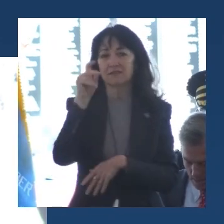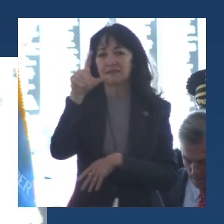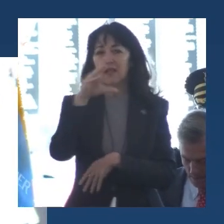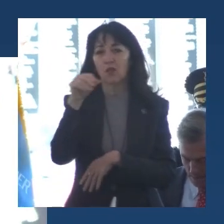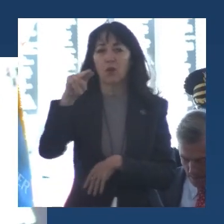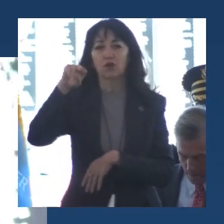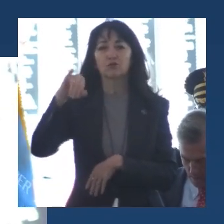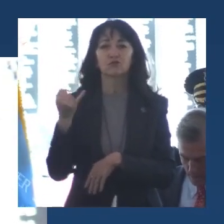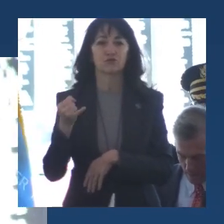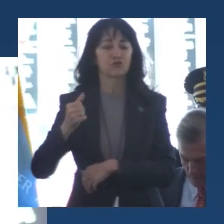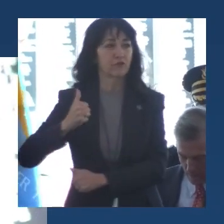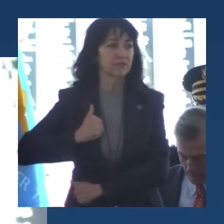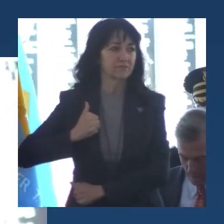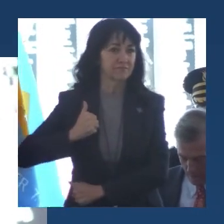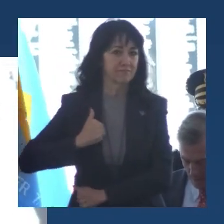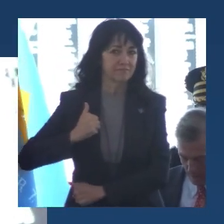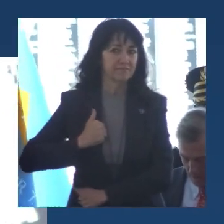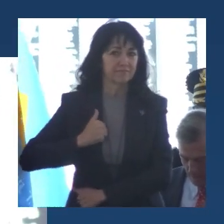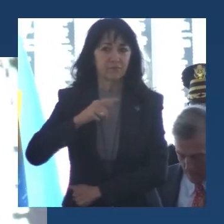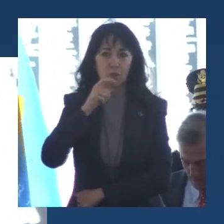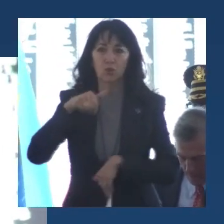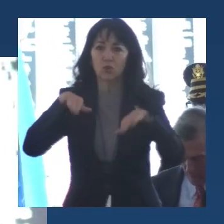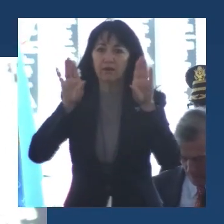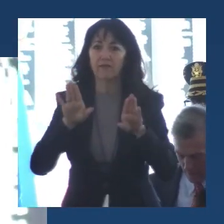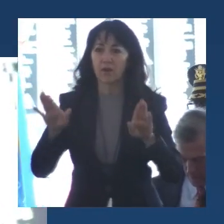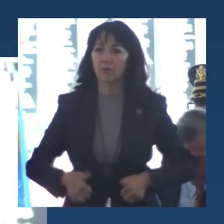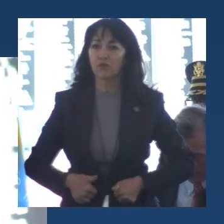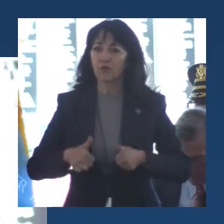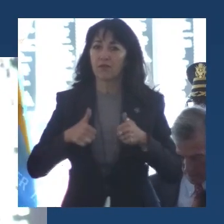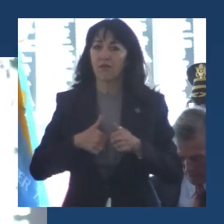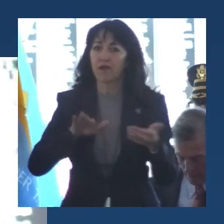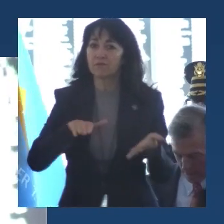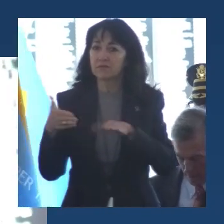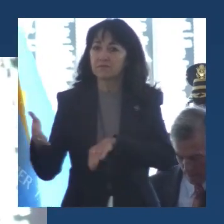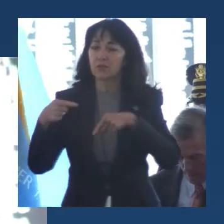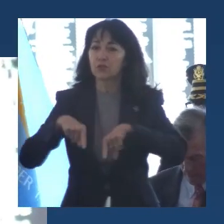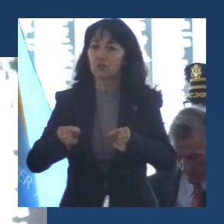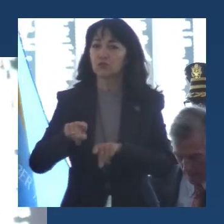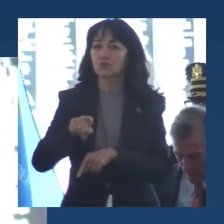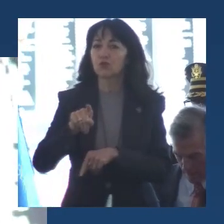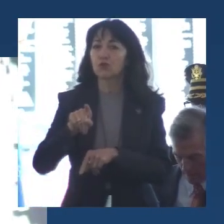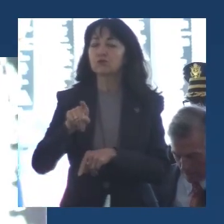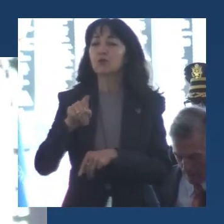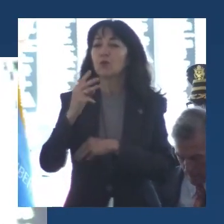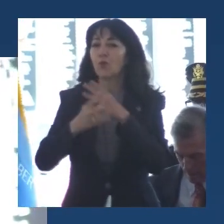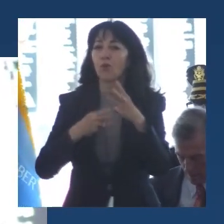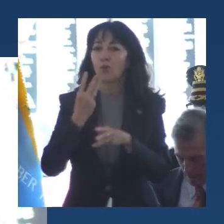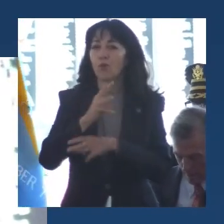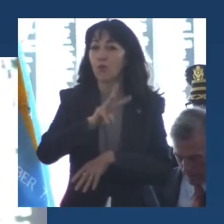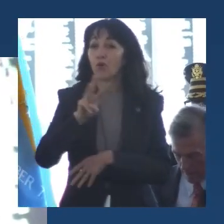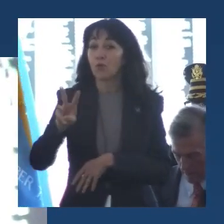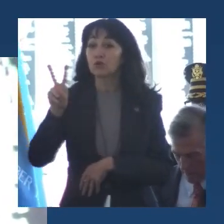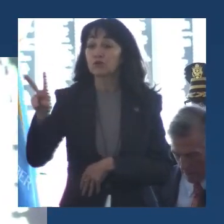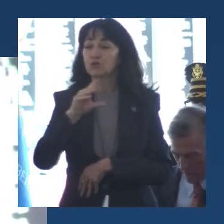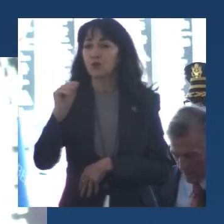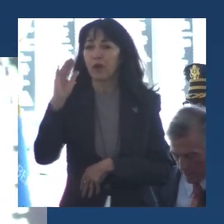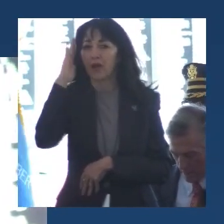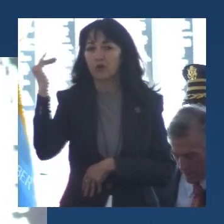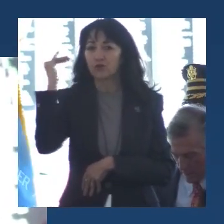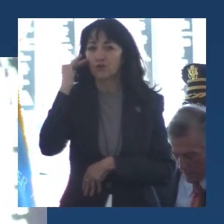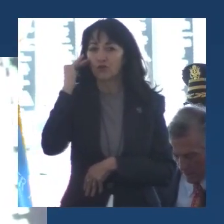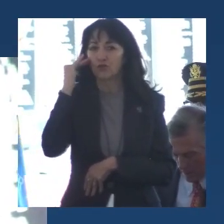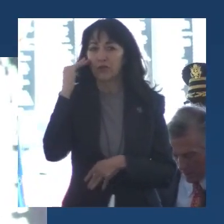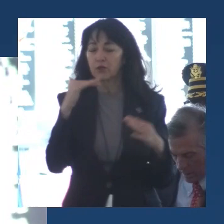Jersey service members who gave their lives during World War II and the Korean War. But let us